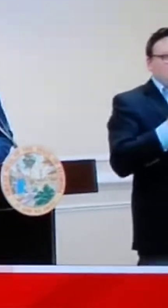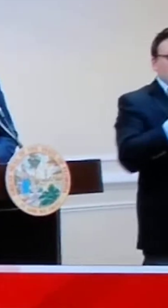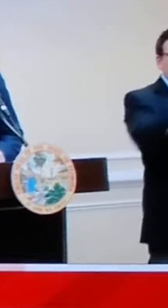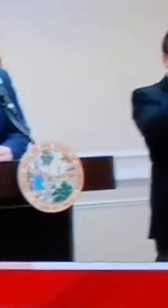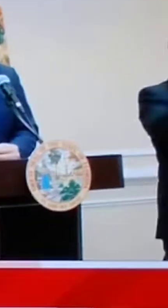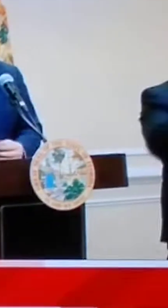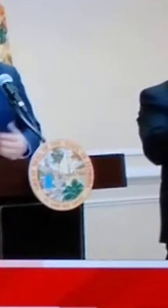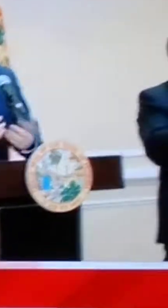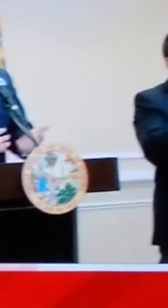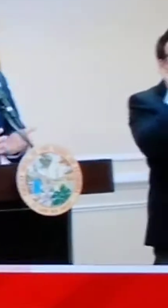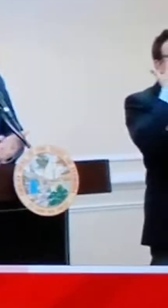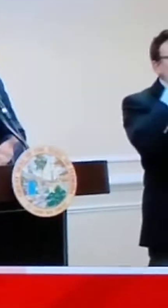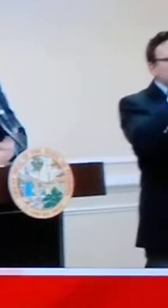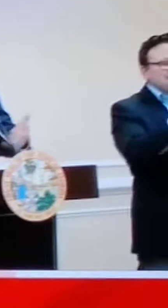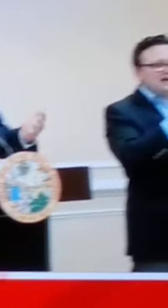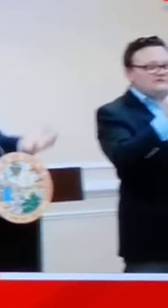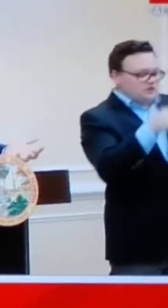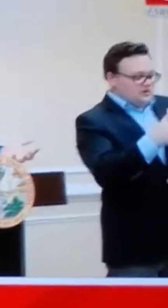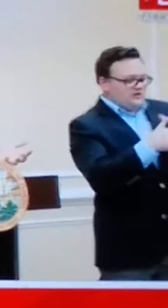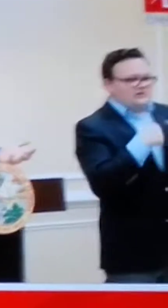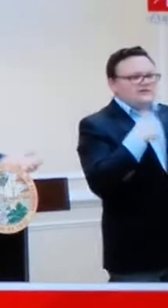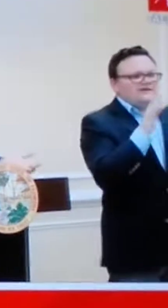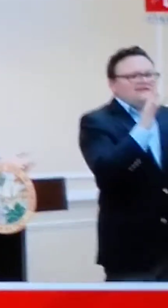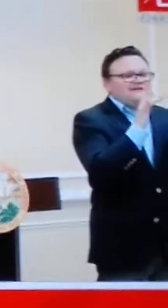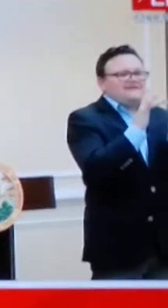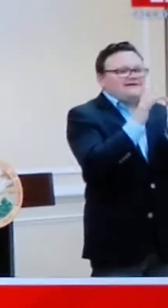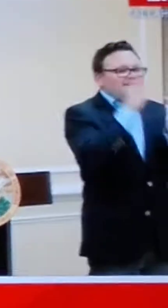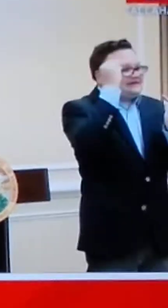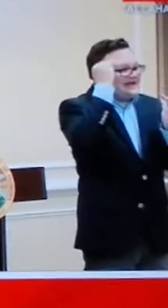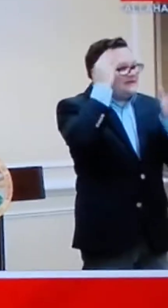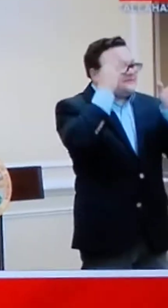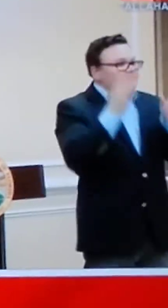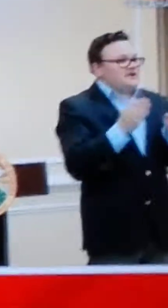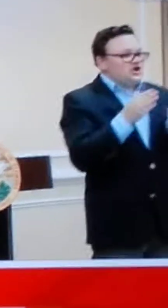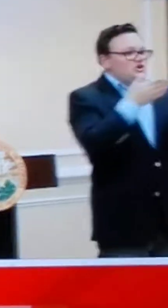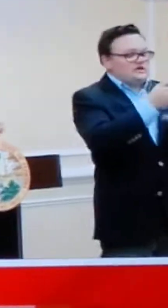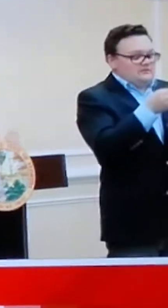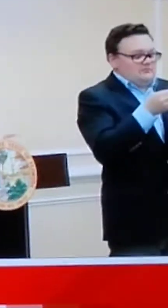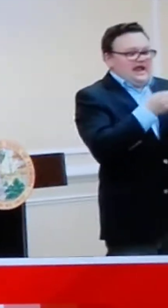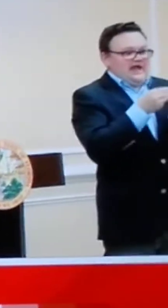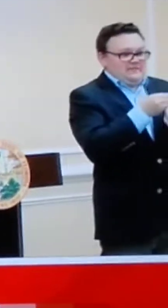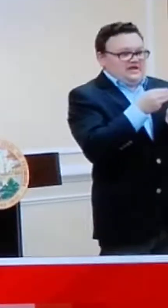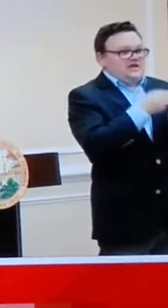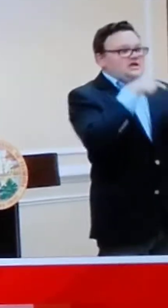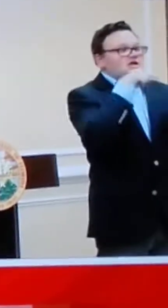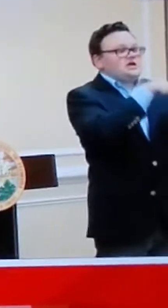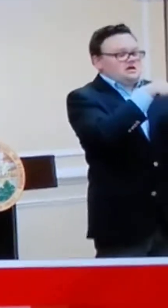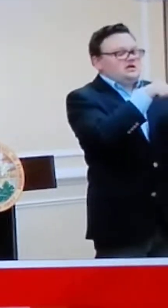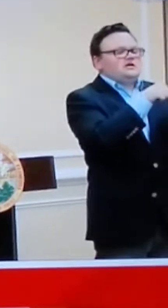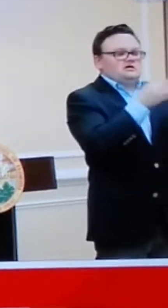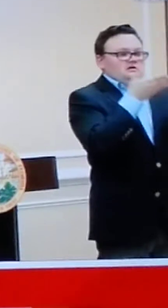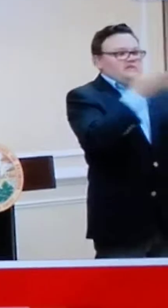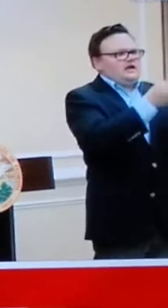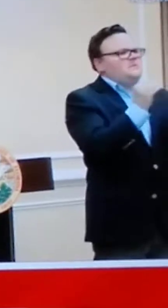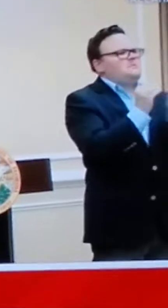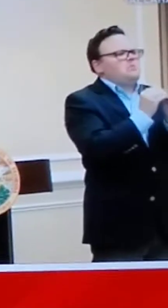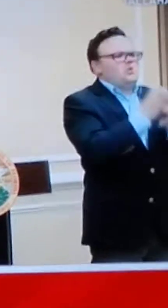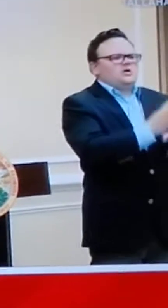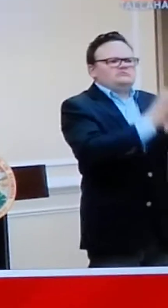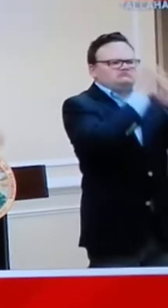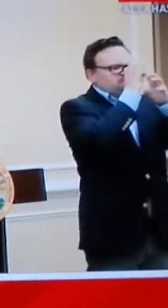like Mayor Jimenez. I think you're going to see Miami probably go further than that. And we support the efforts that the locals are doing. I